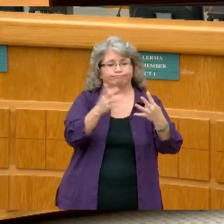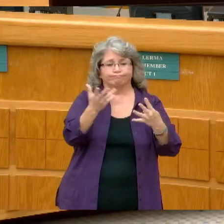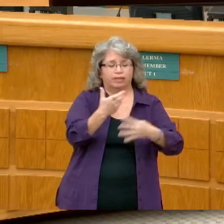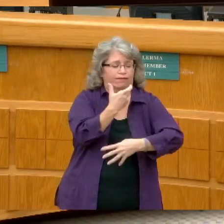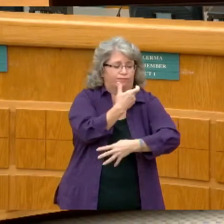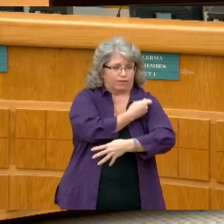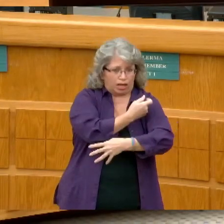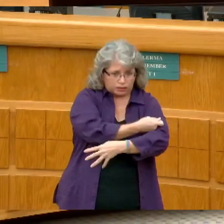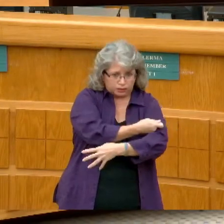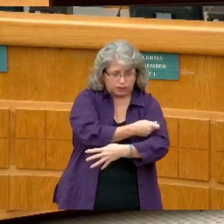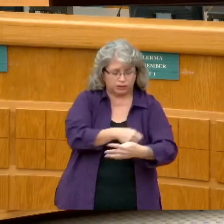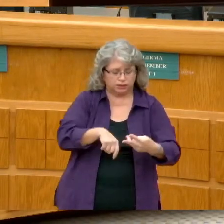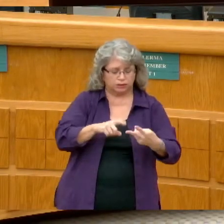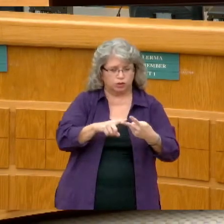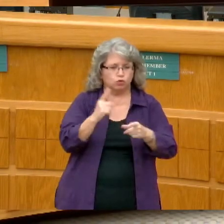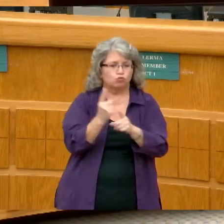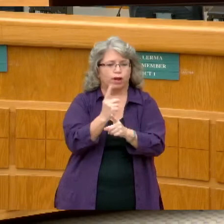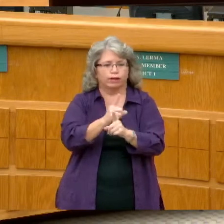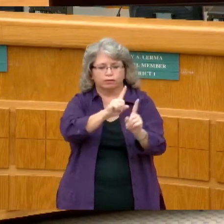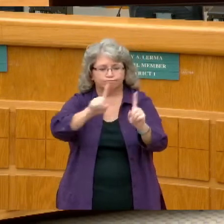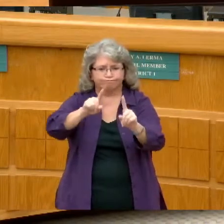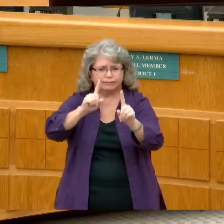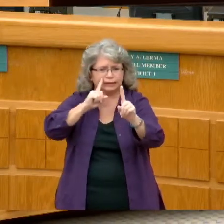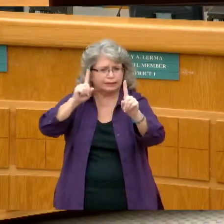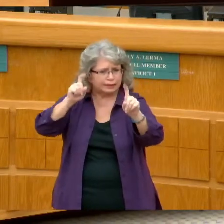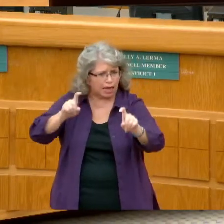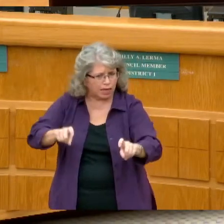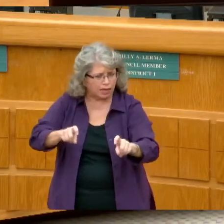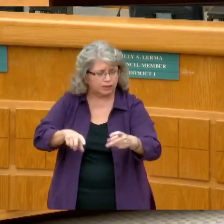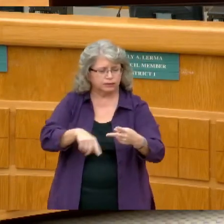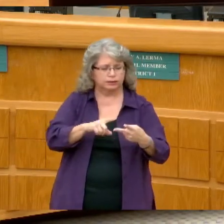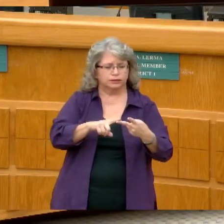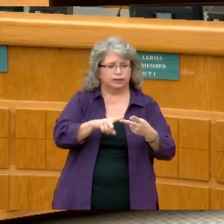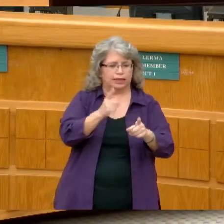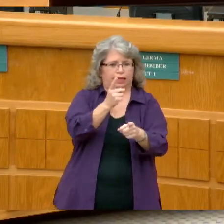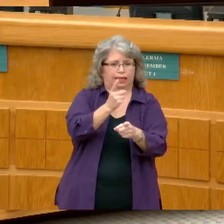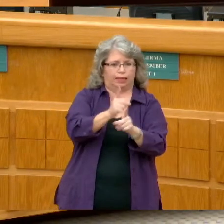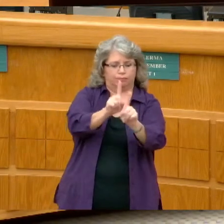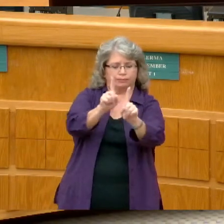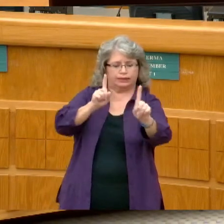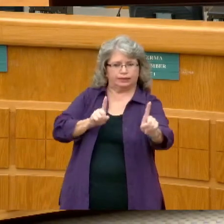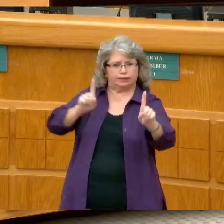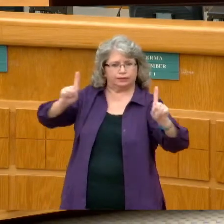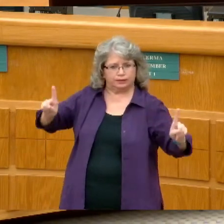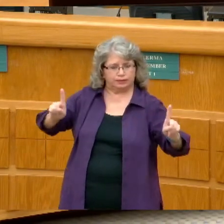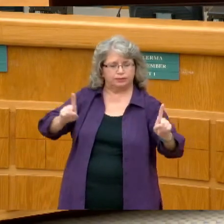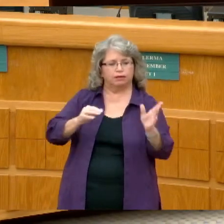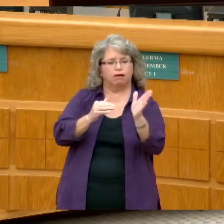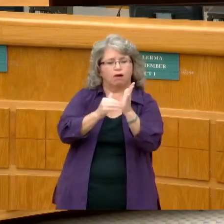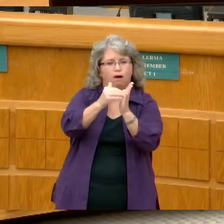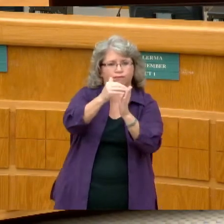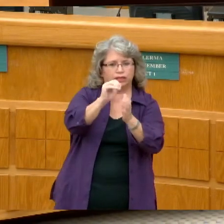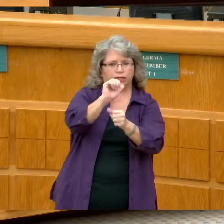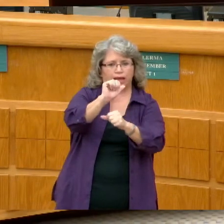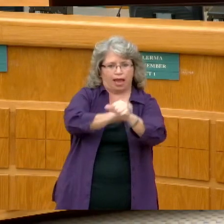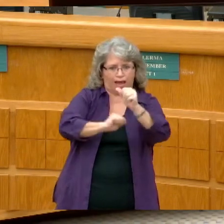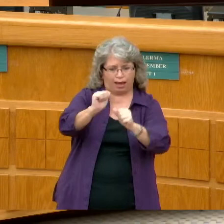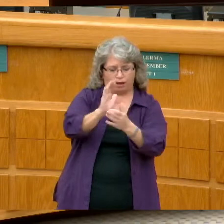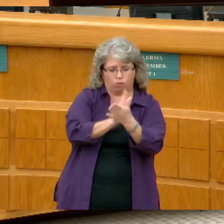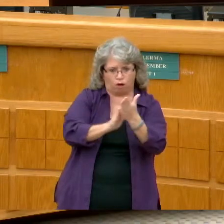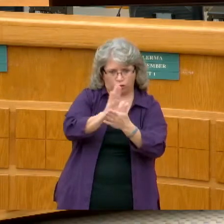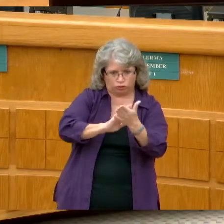vaccinations, regular testing, social distancing, and frequent hand washing, and of course, staying at